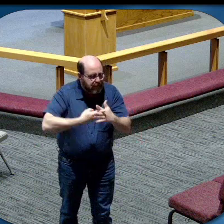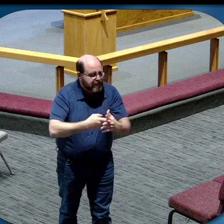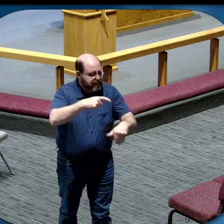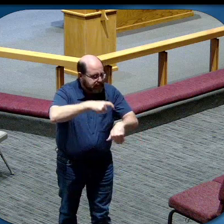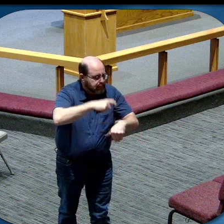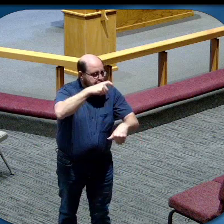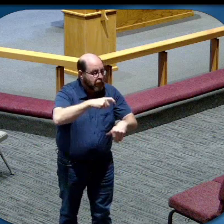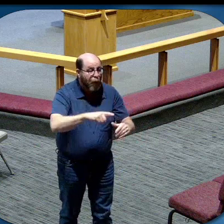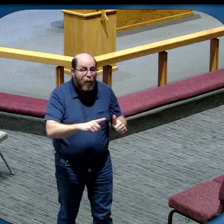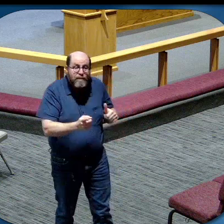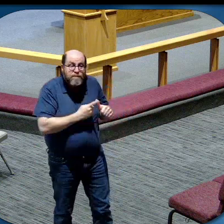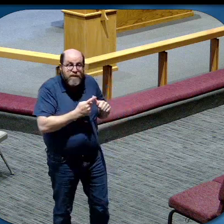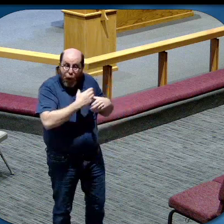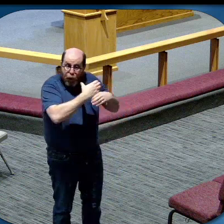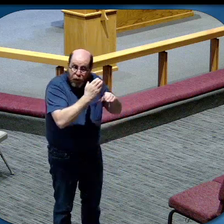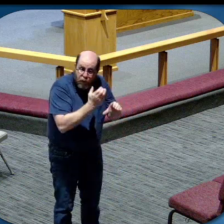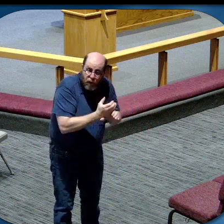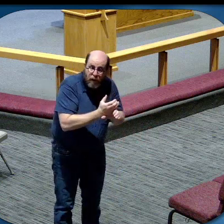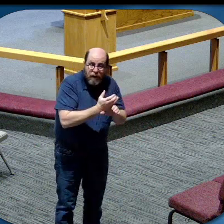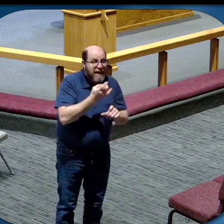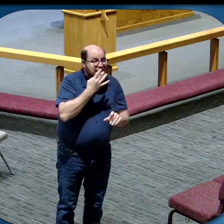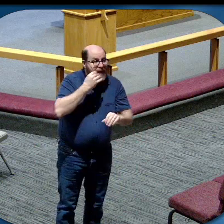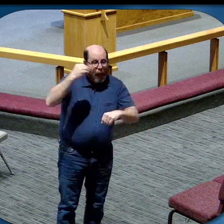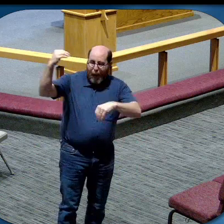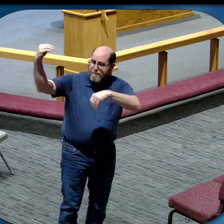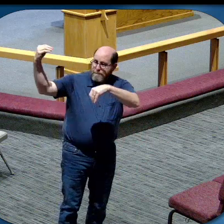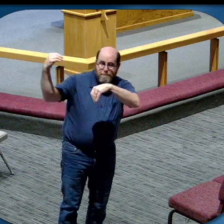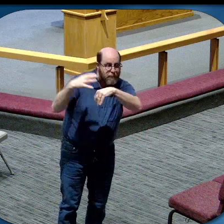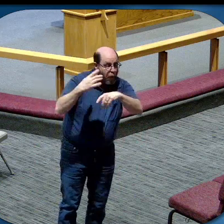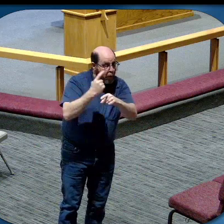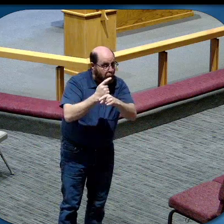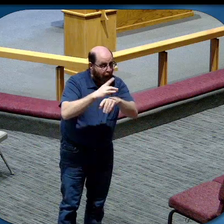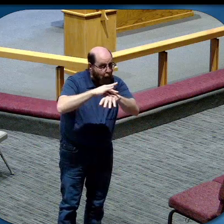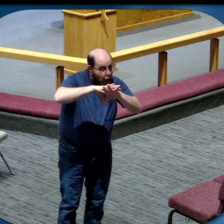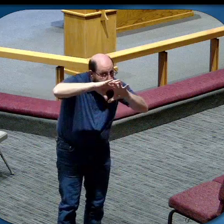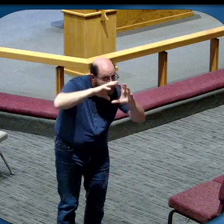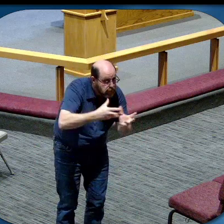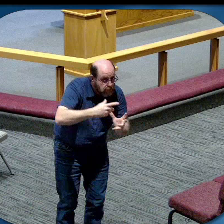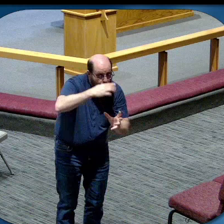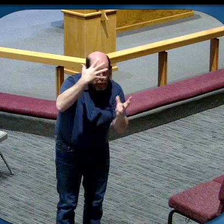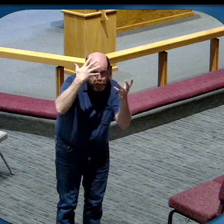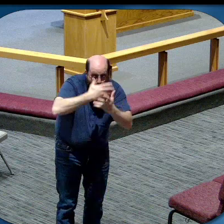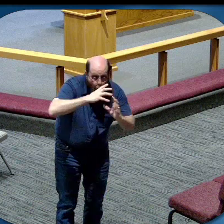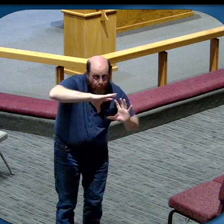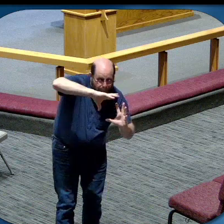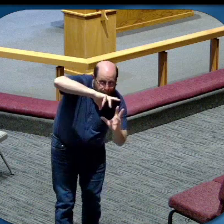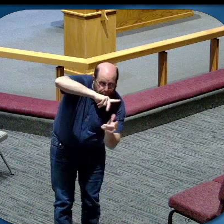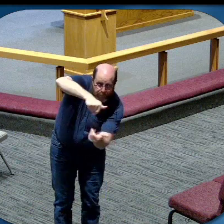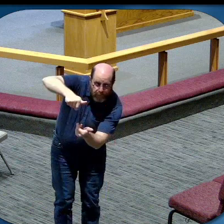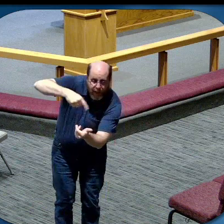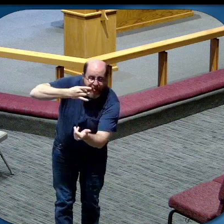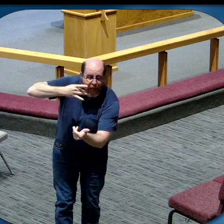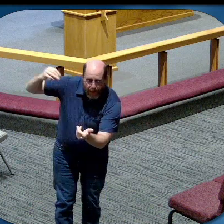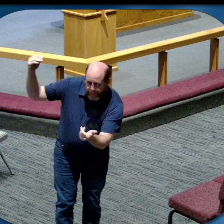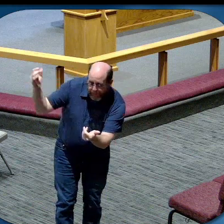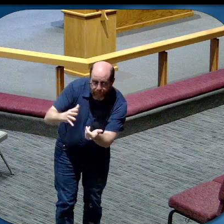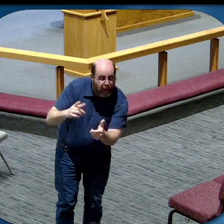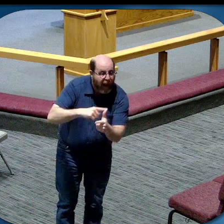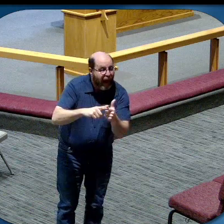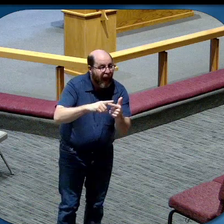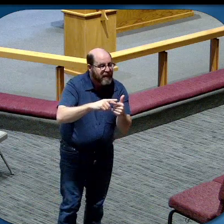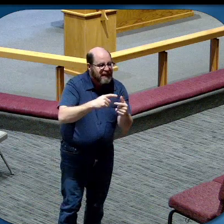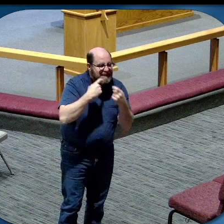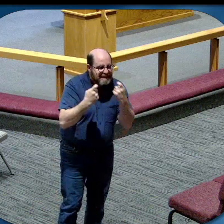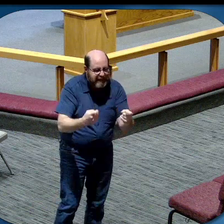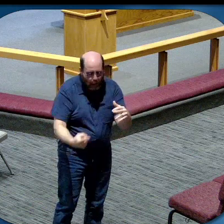first creation was light shining forth on that first day. From that day of creation to the fall into sin, to